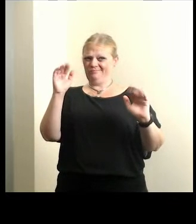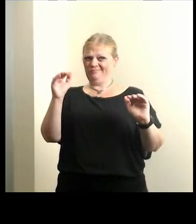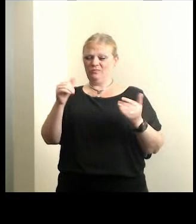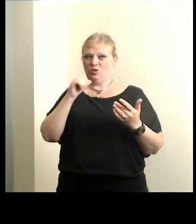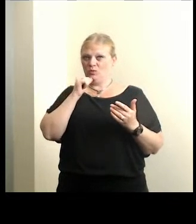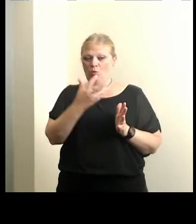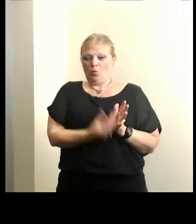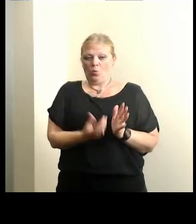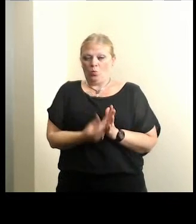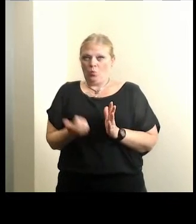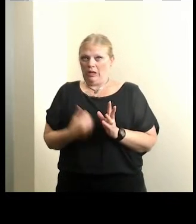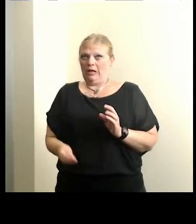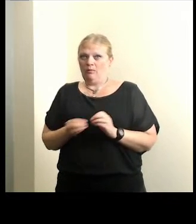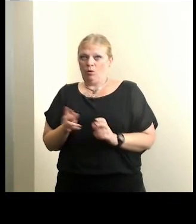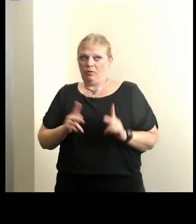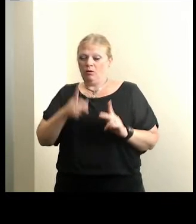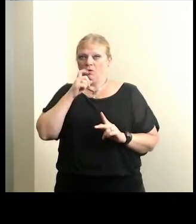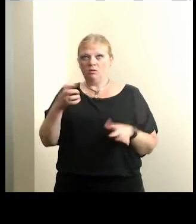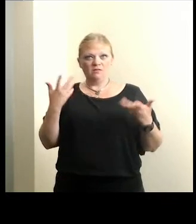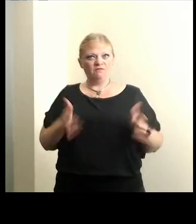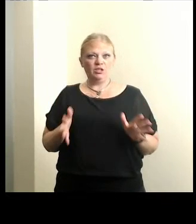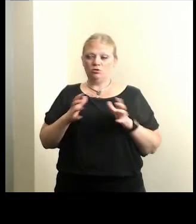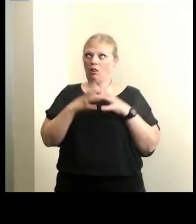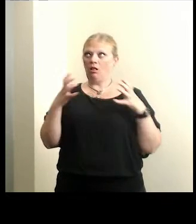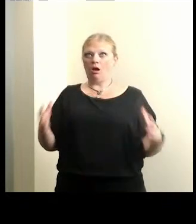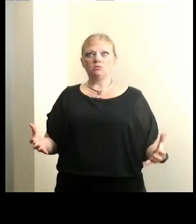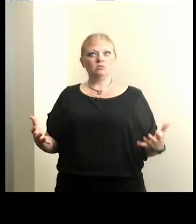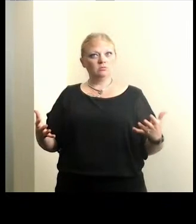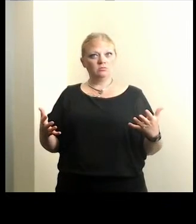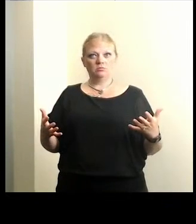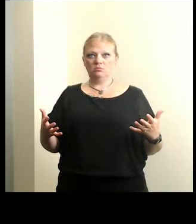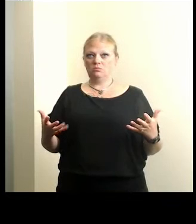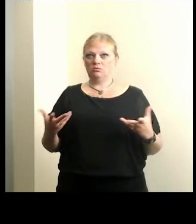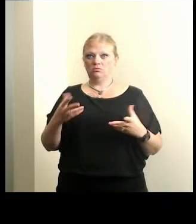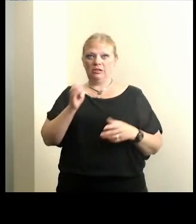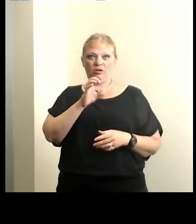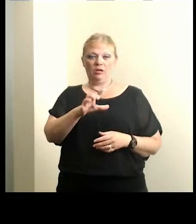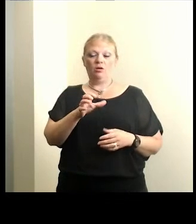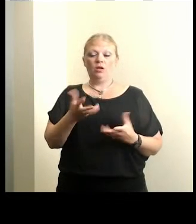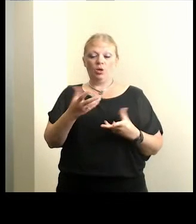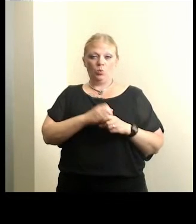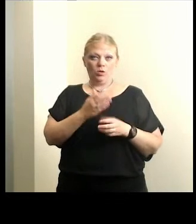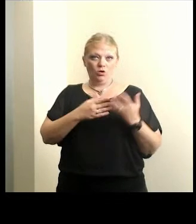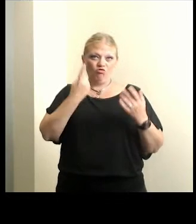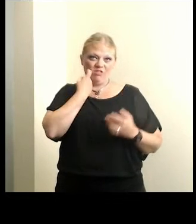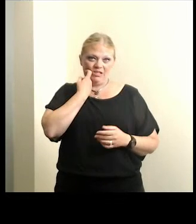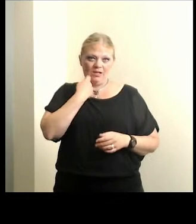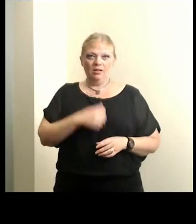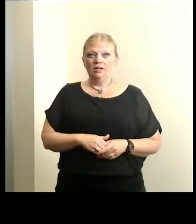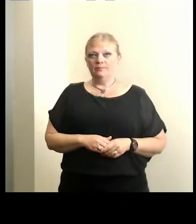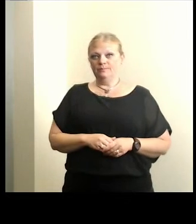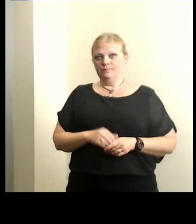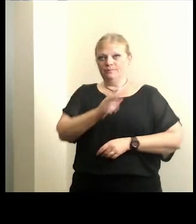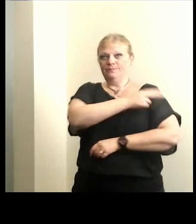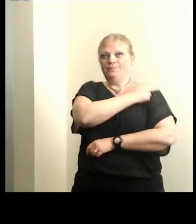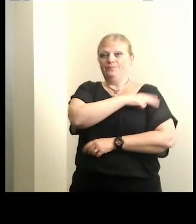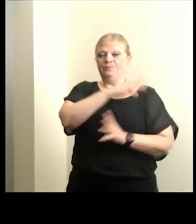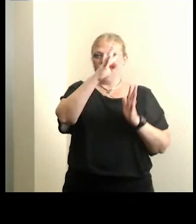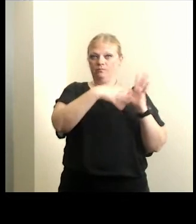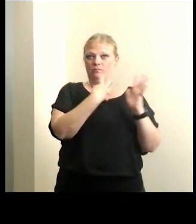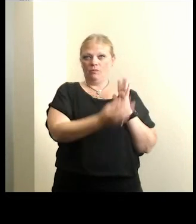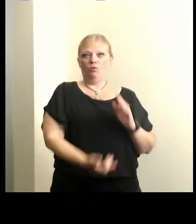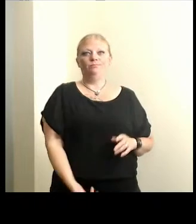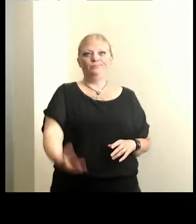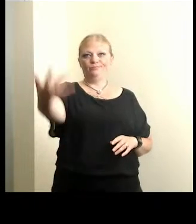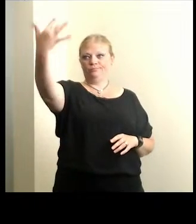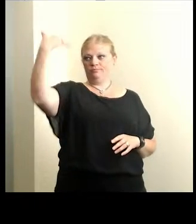any more people, but we've lost a lot of people in Erie County, including some recently. Hospitalization chart going all the way